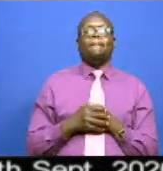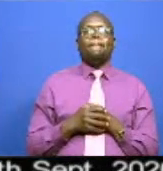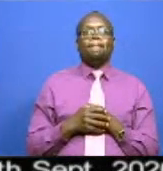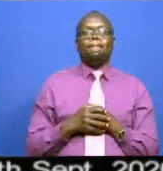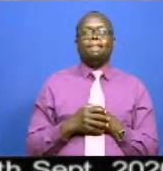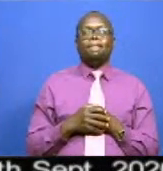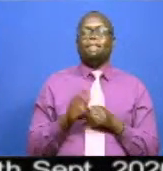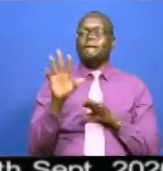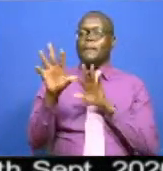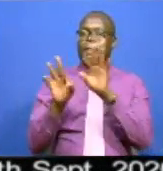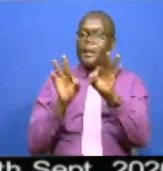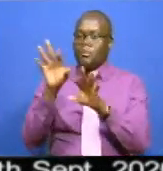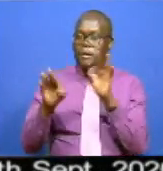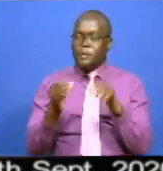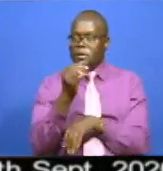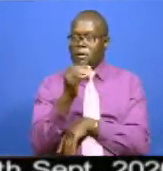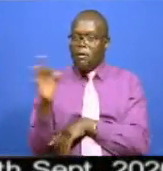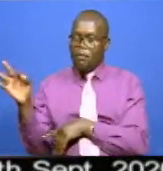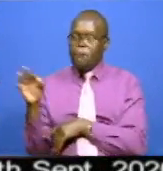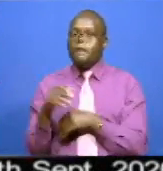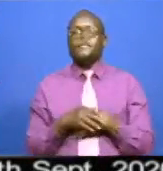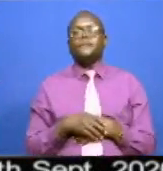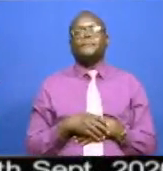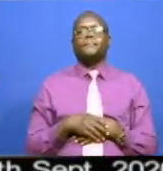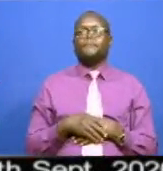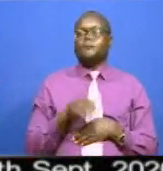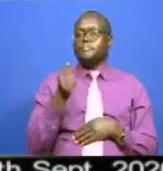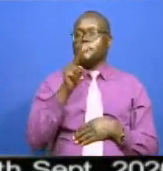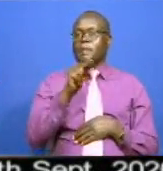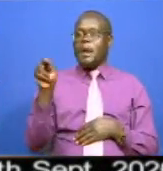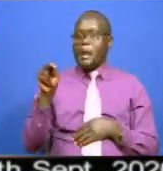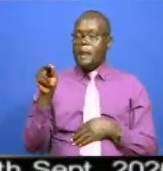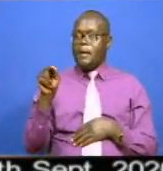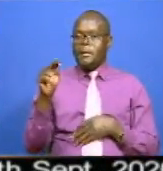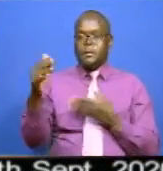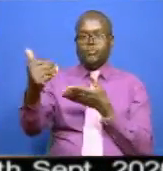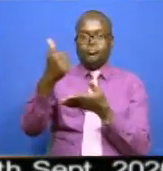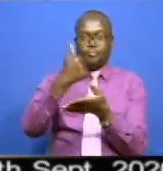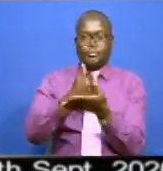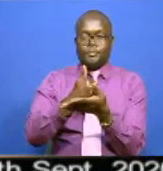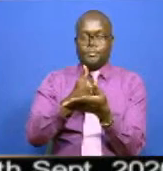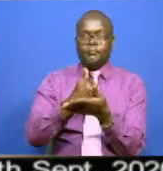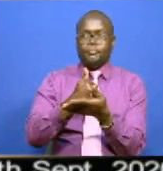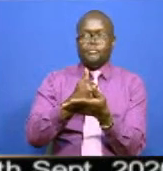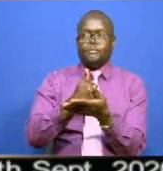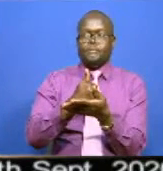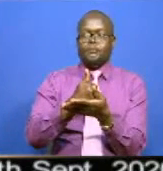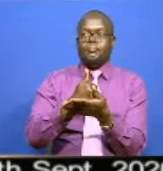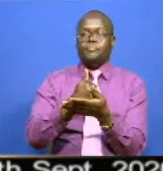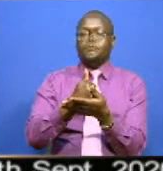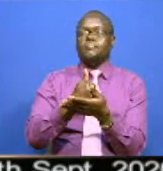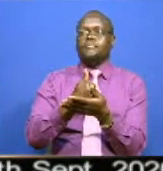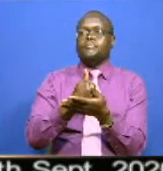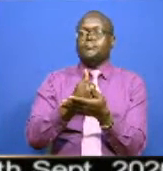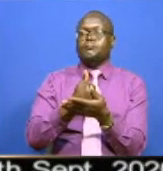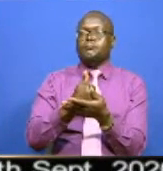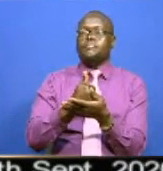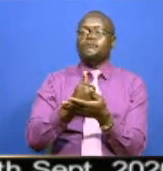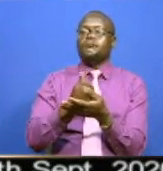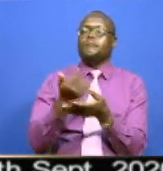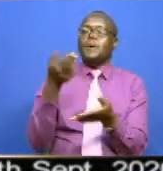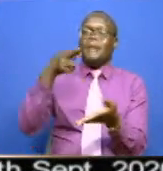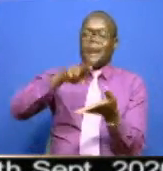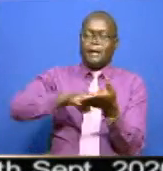on the nomination of Ms. Annie Dedito for appointment to the position of Registrar of